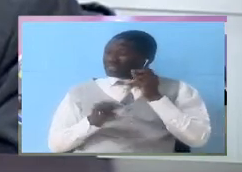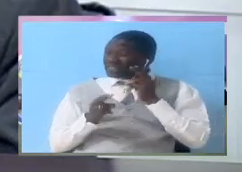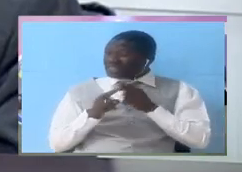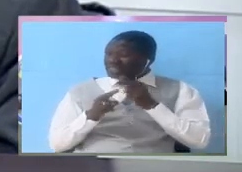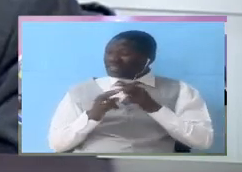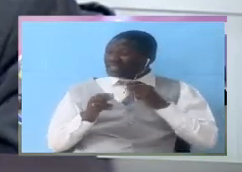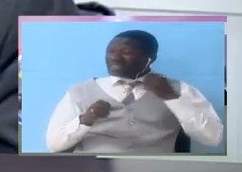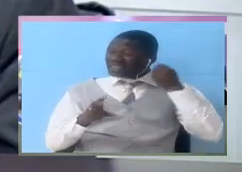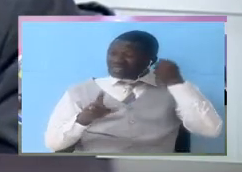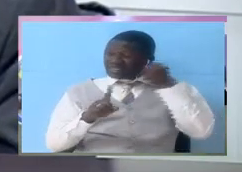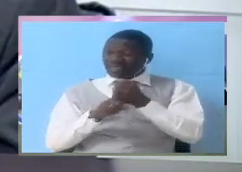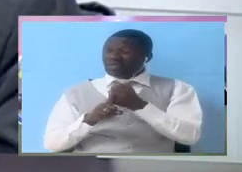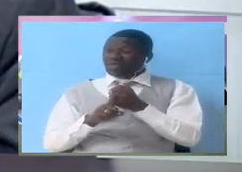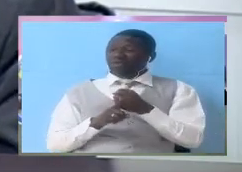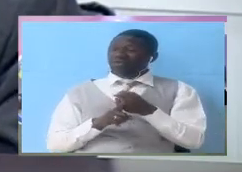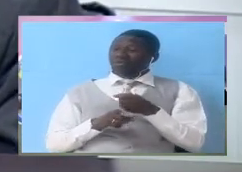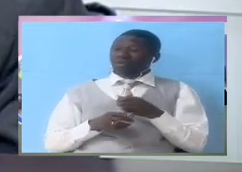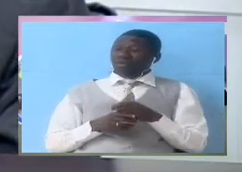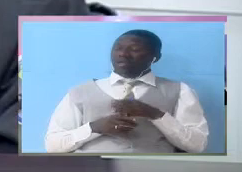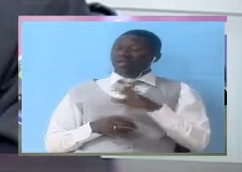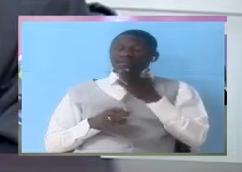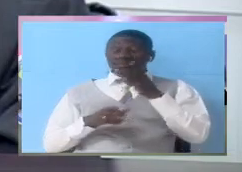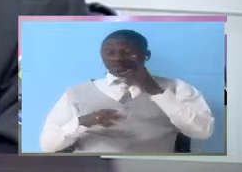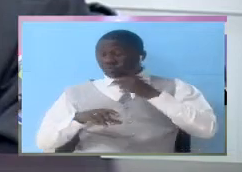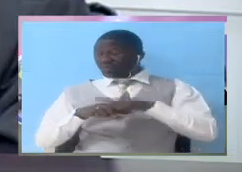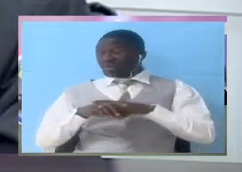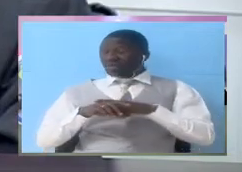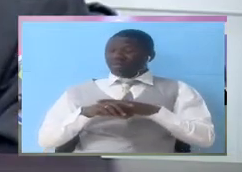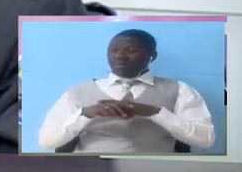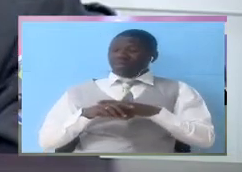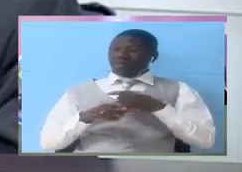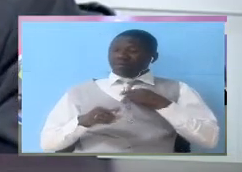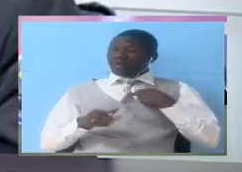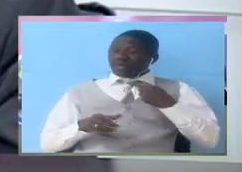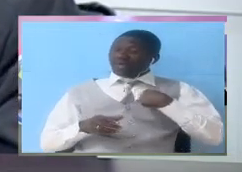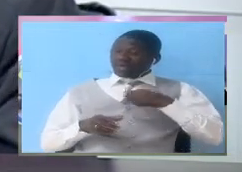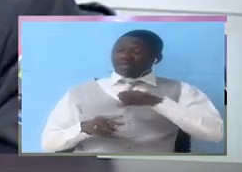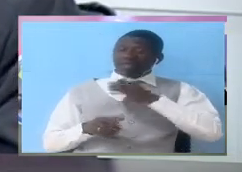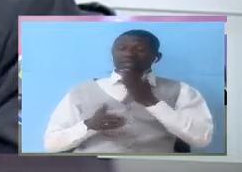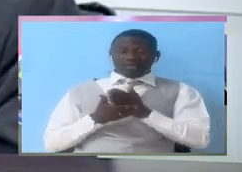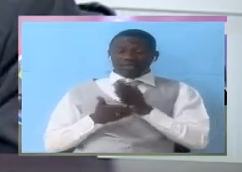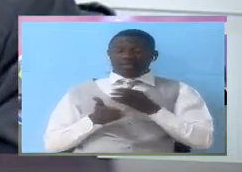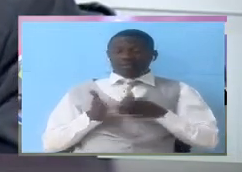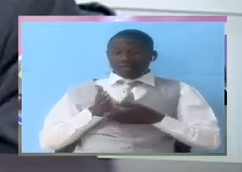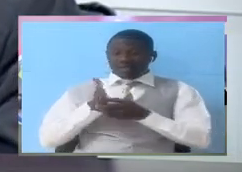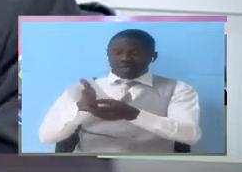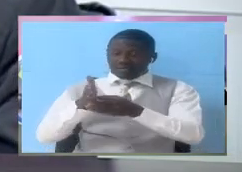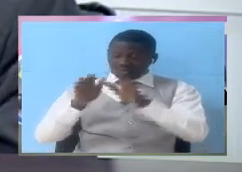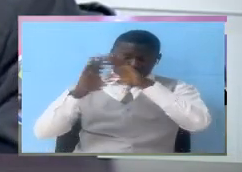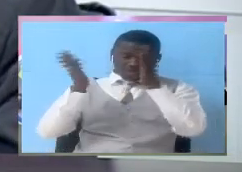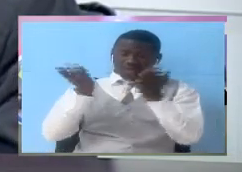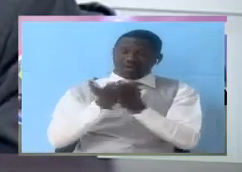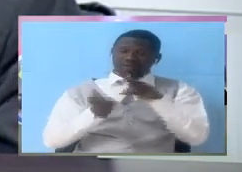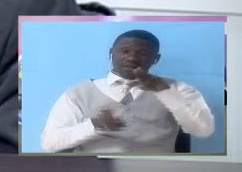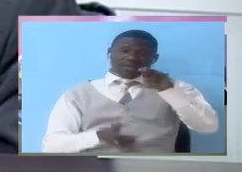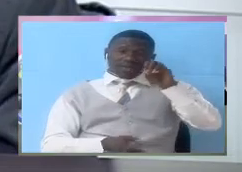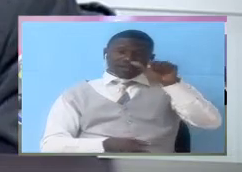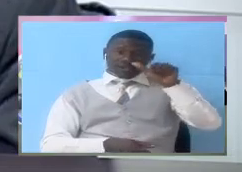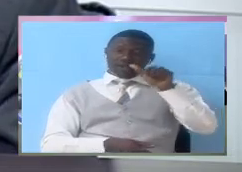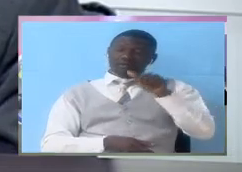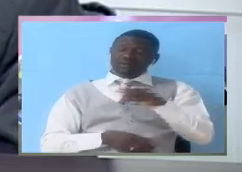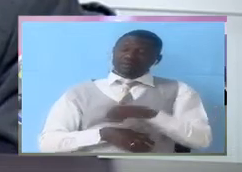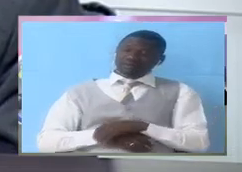go xamne ni gu yoxom la won. Whereas I was director general. Ndem sax ma nekkon ki nga xamne ni ma jiti won